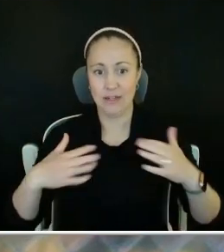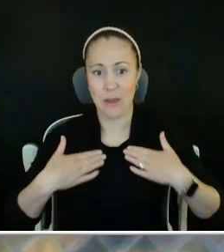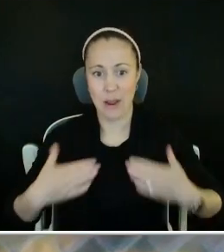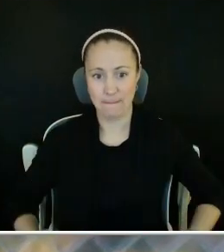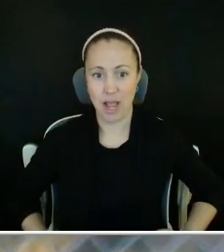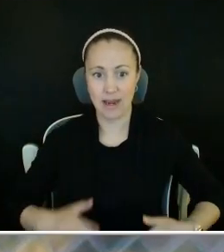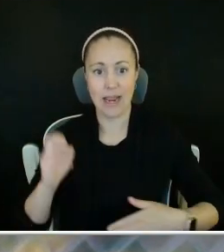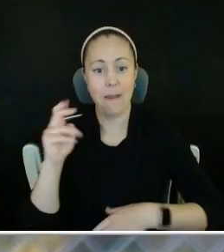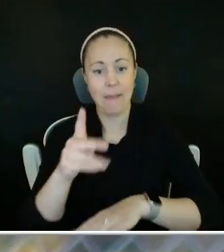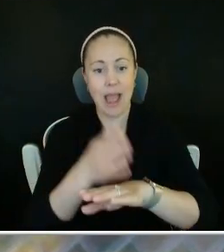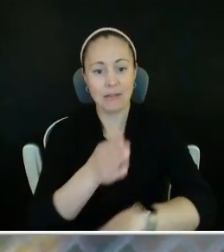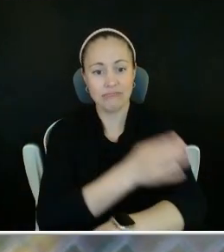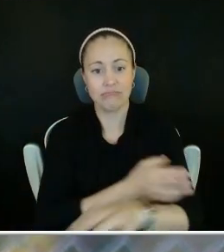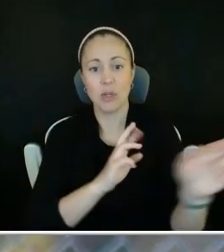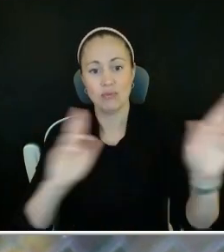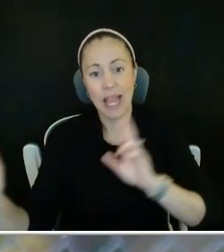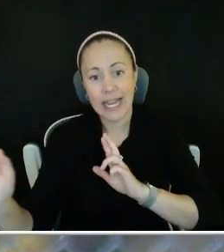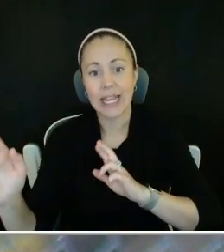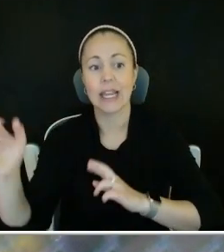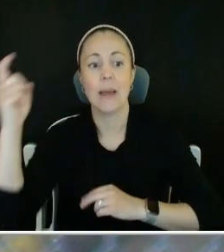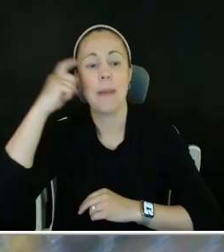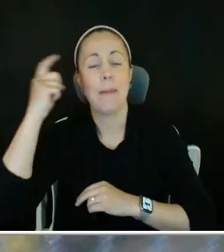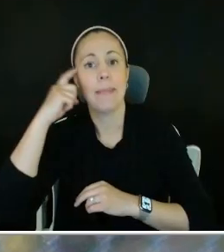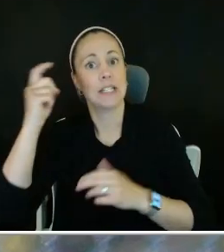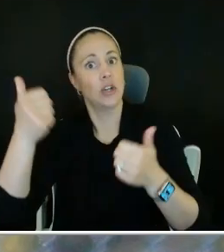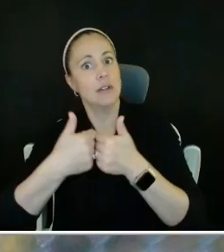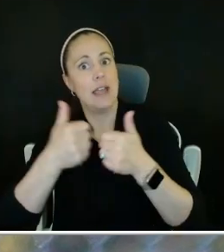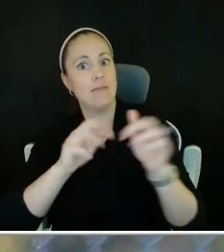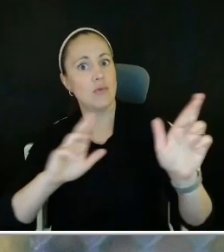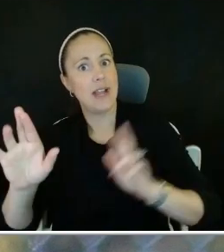back up, and it's just like, I'm ready. I'm so ready.